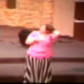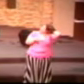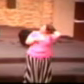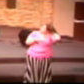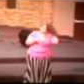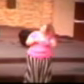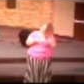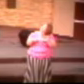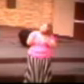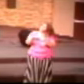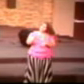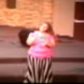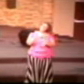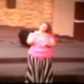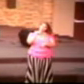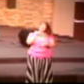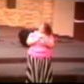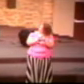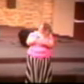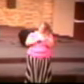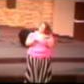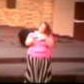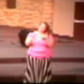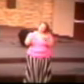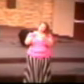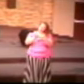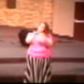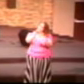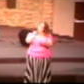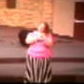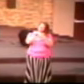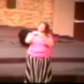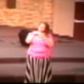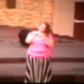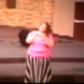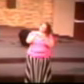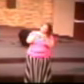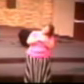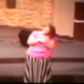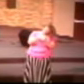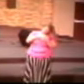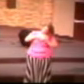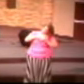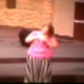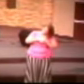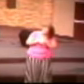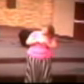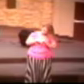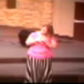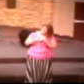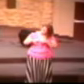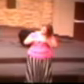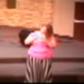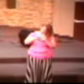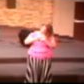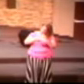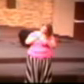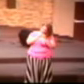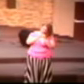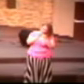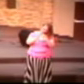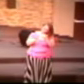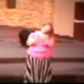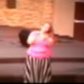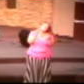And God, for those of us that are committed to one another, may that commitment deepen as we learn how to survive together.